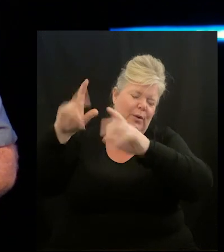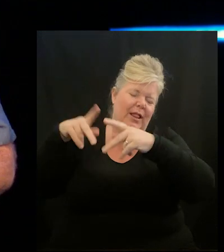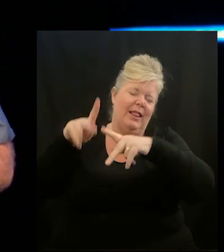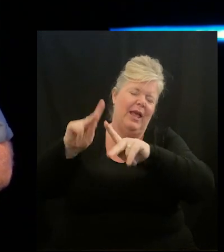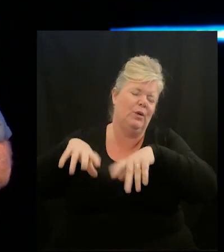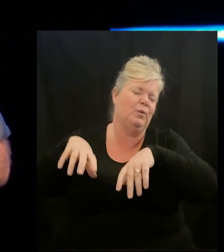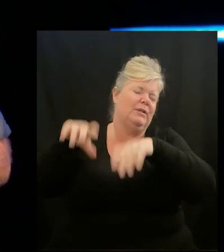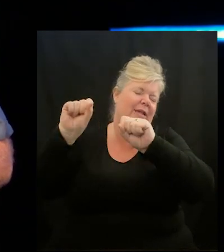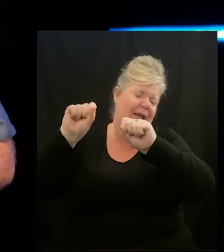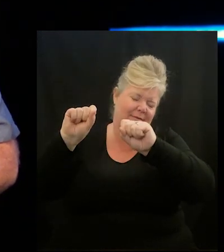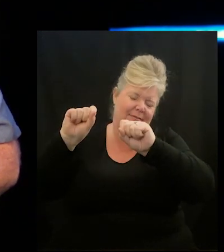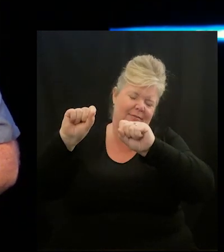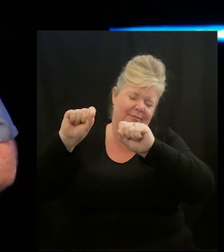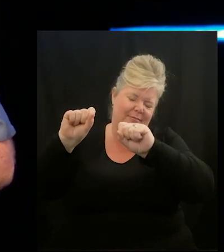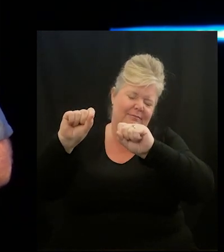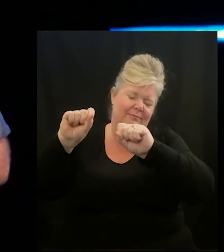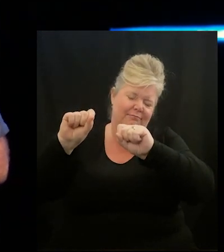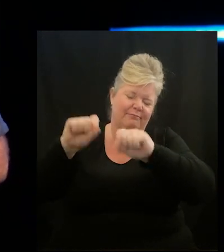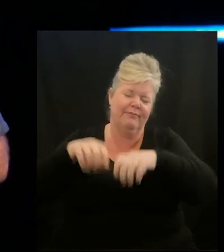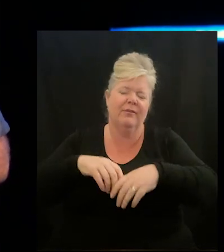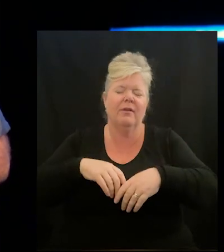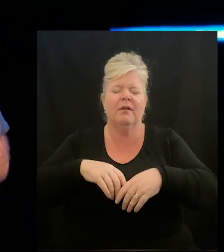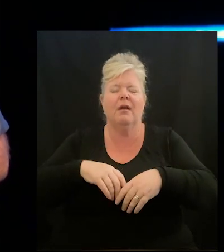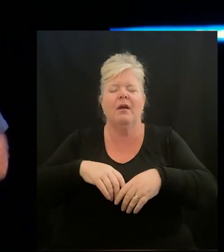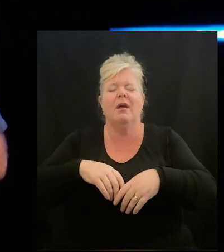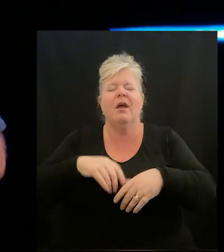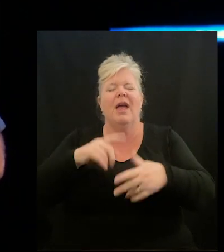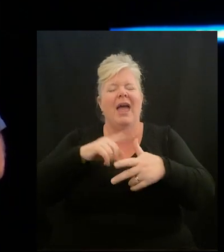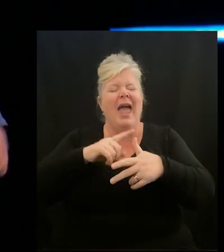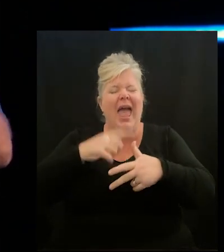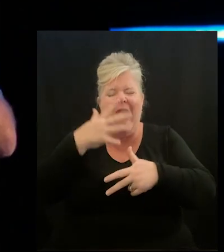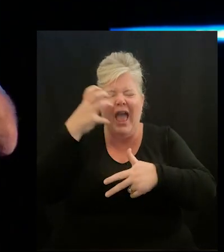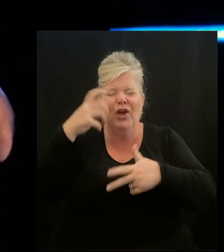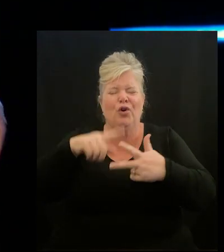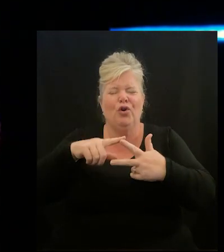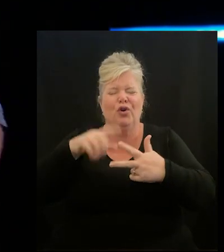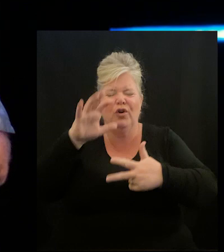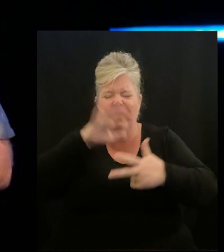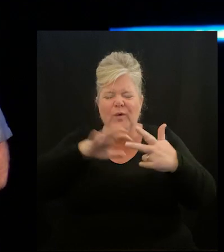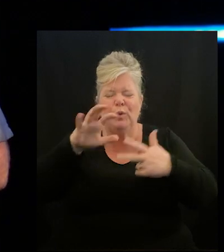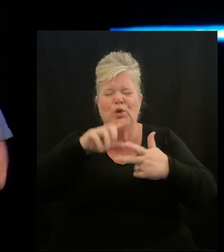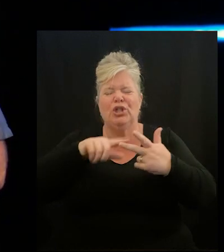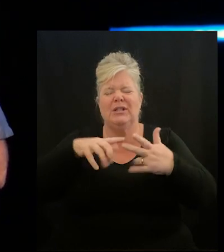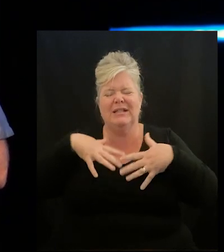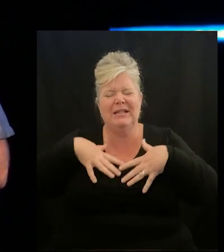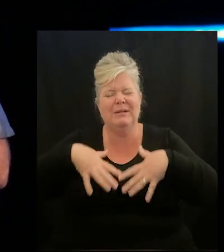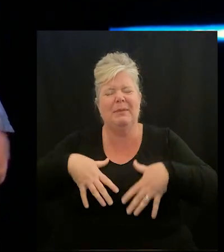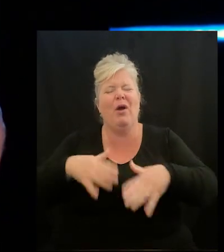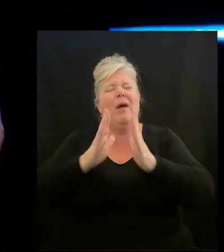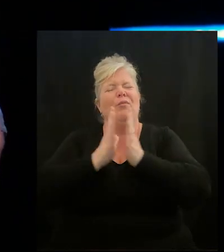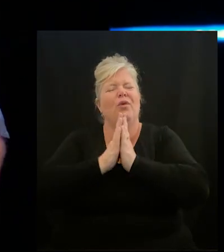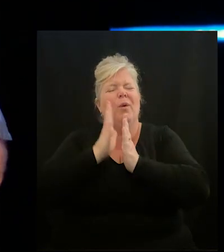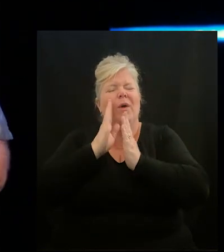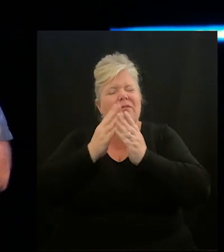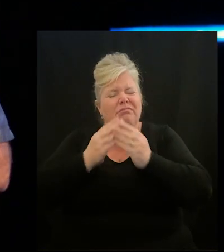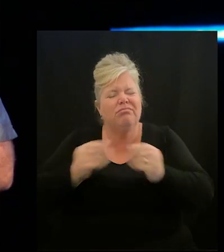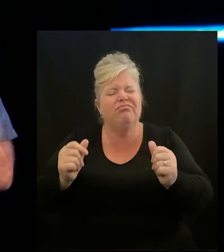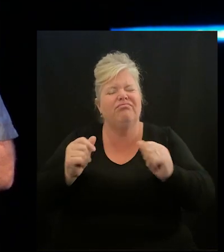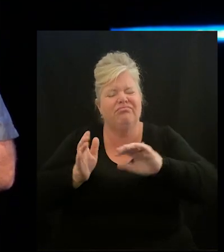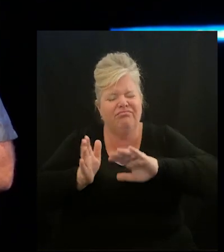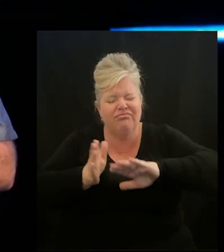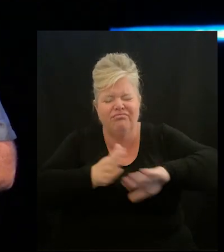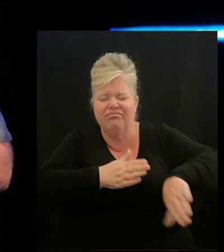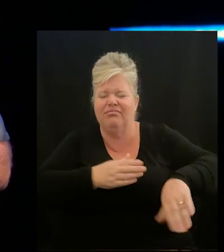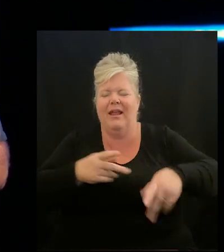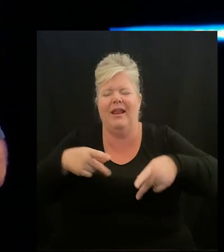against anger, confusion, and despair, that you would roll those things off, and that you would allow your presence to